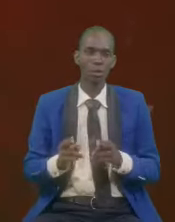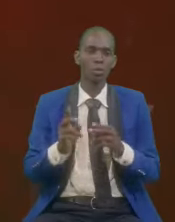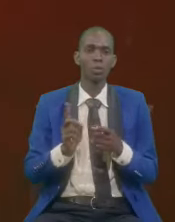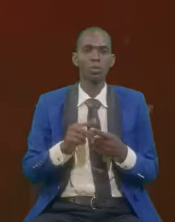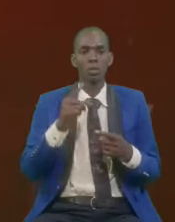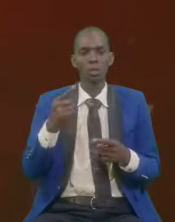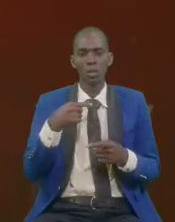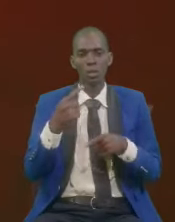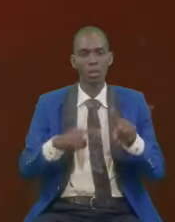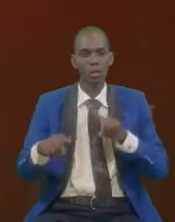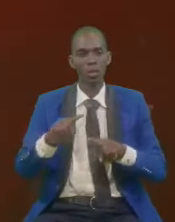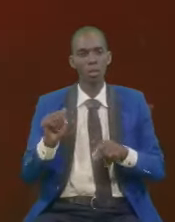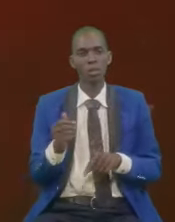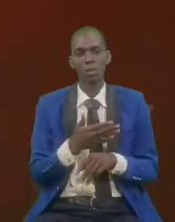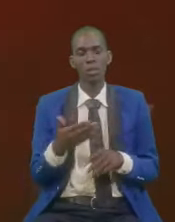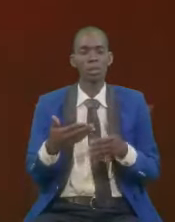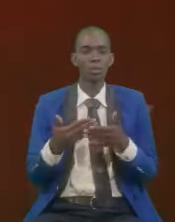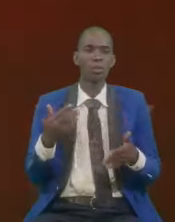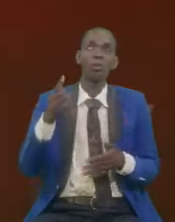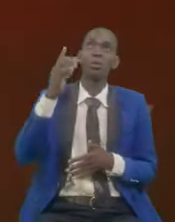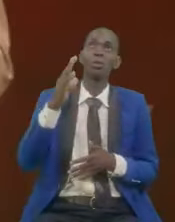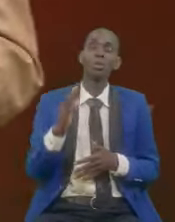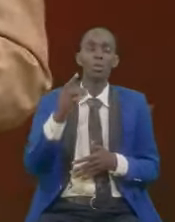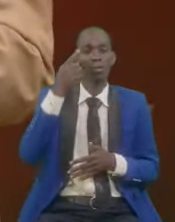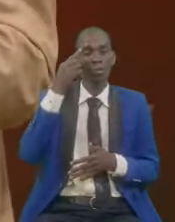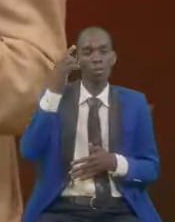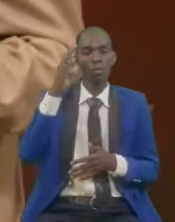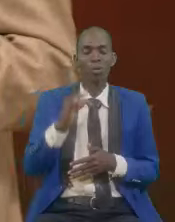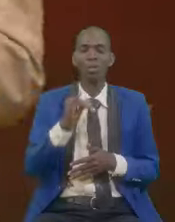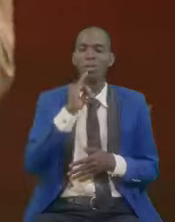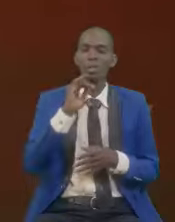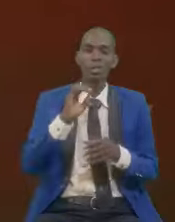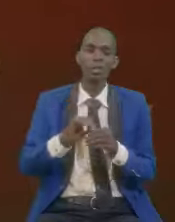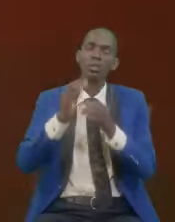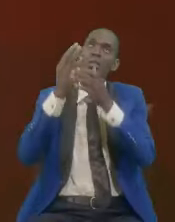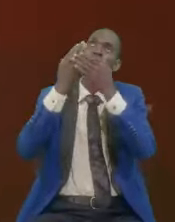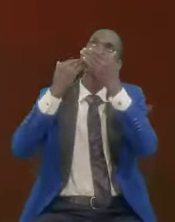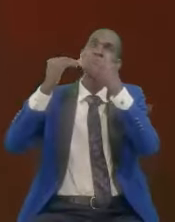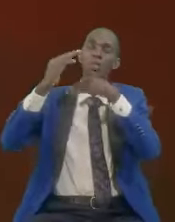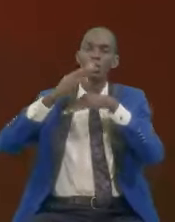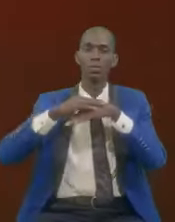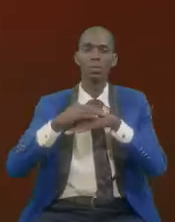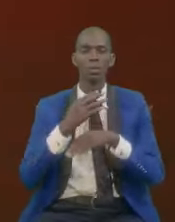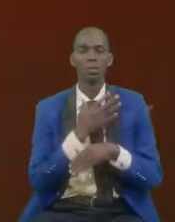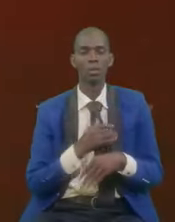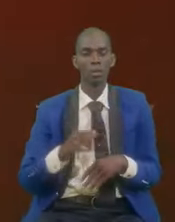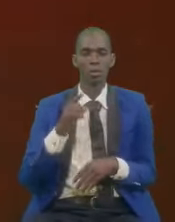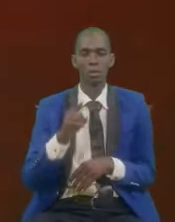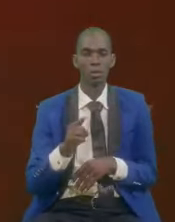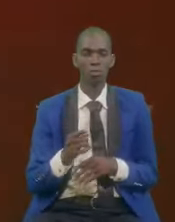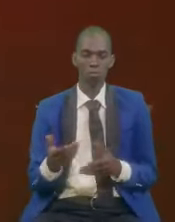utter anything before God, for God is in heaven, and